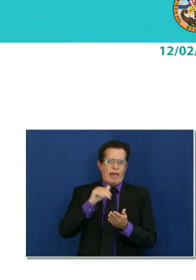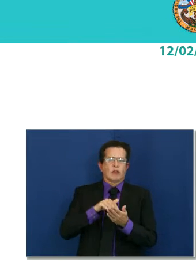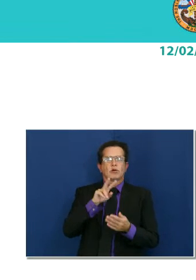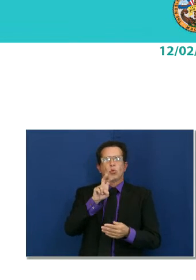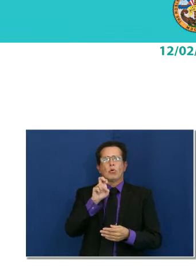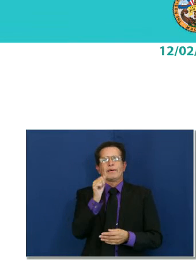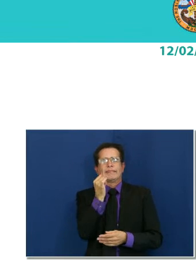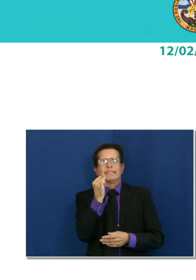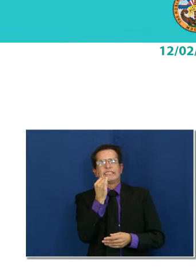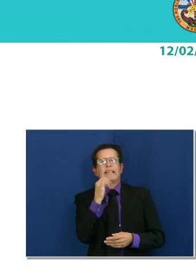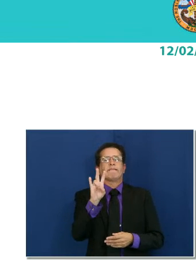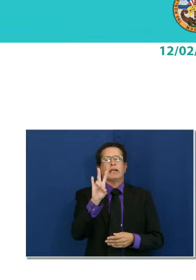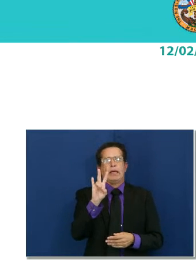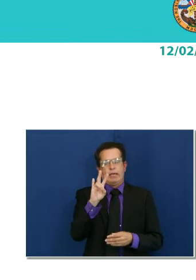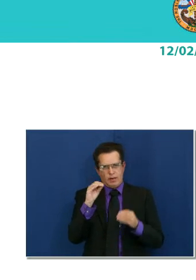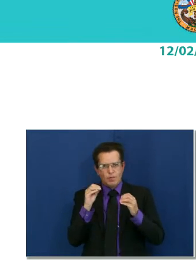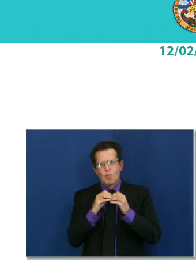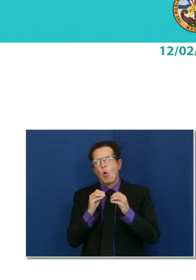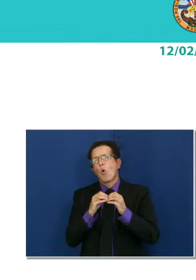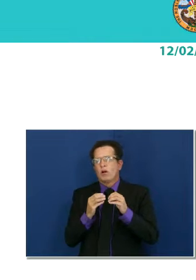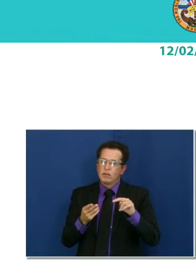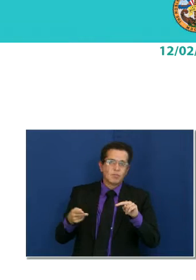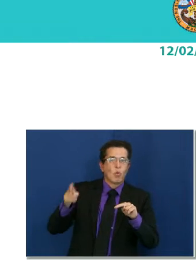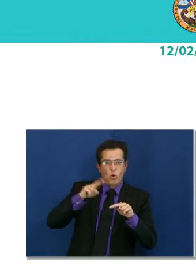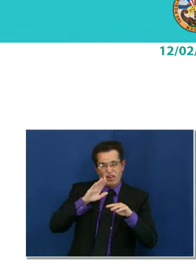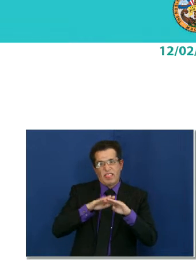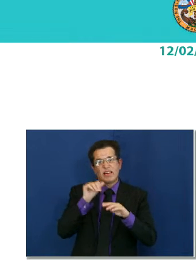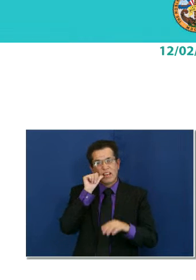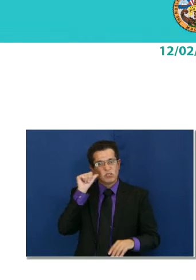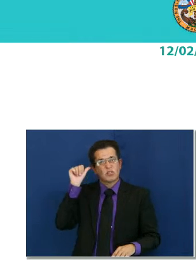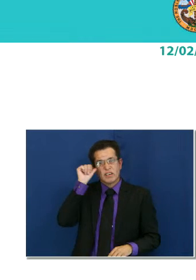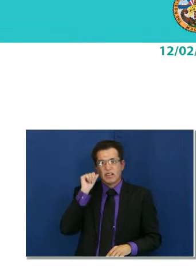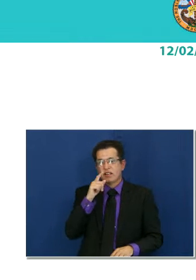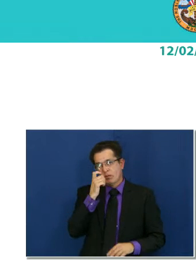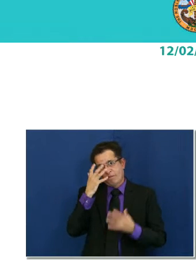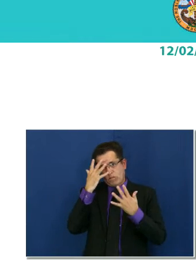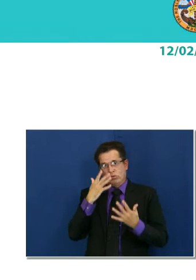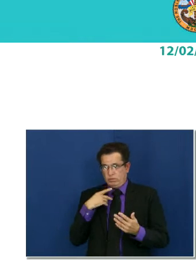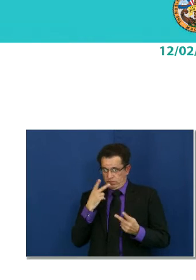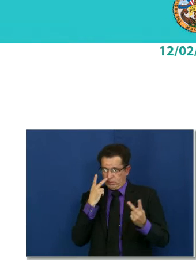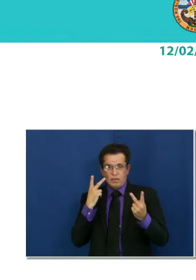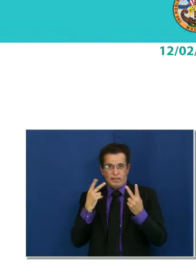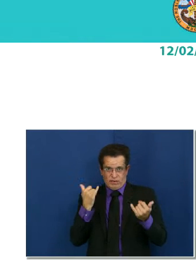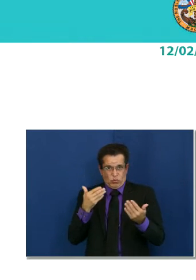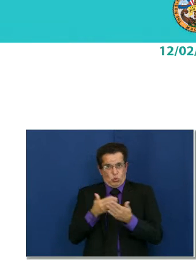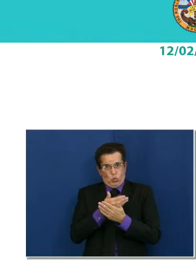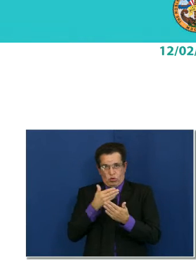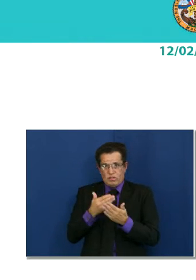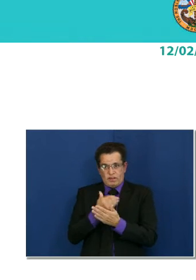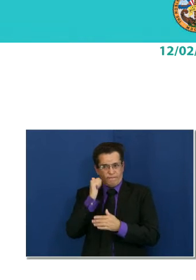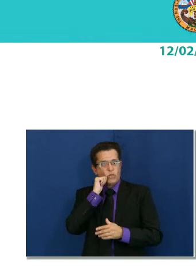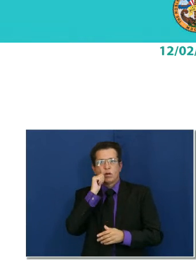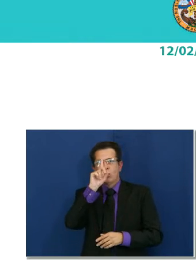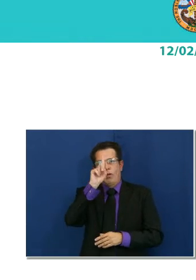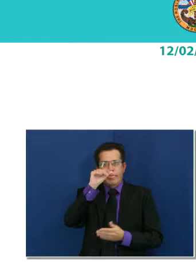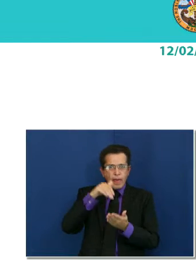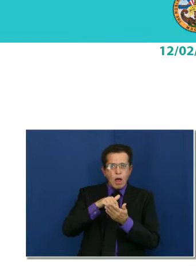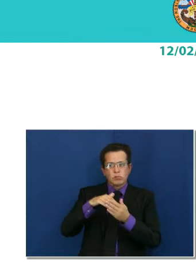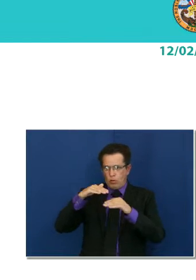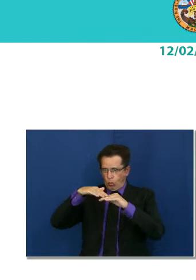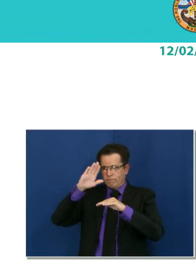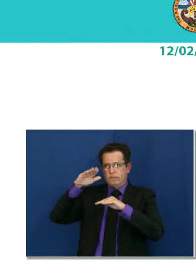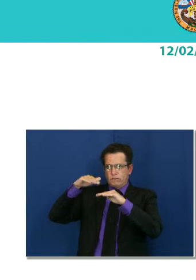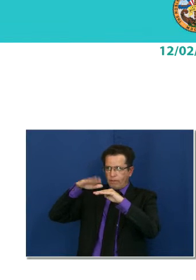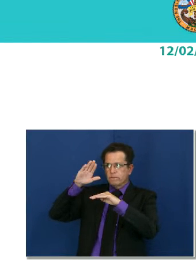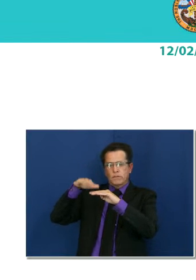yesterday. And unfortunately, we have been seeing new daily cases reported in the 1,000s since November